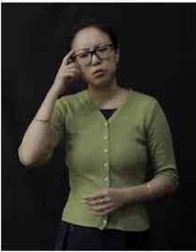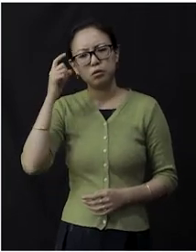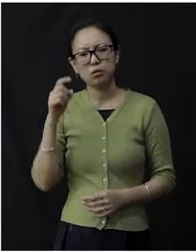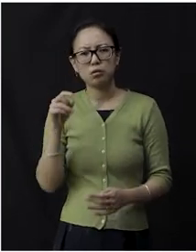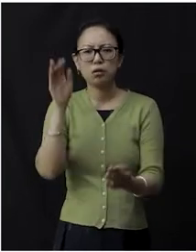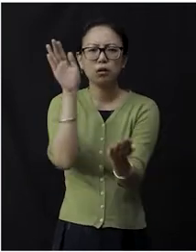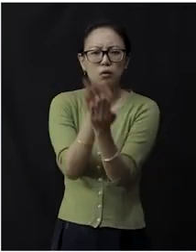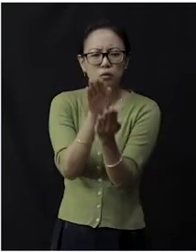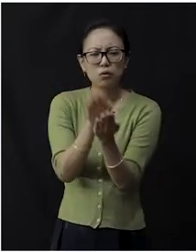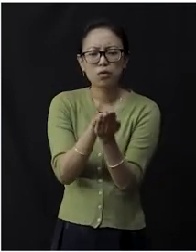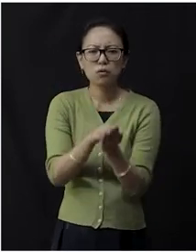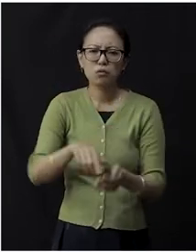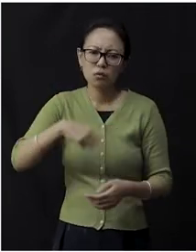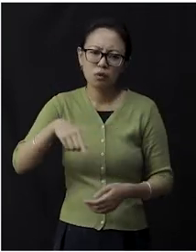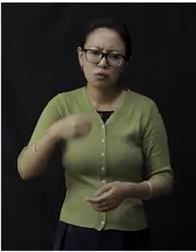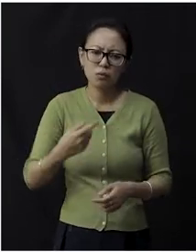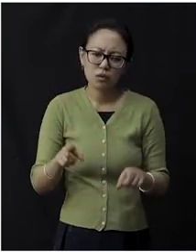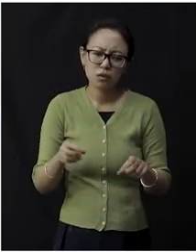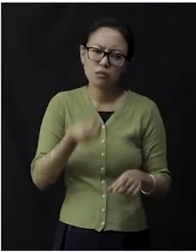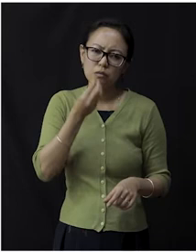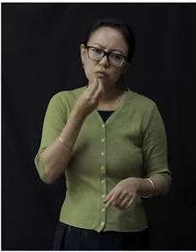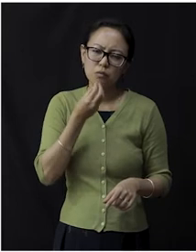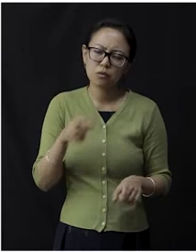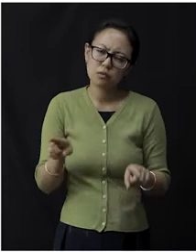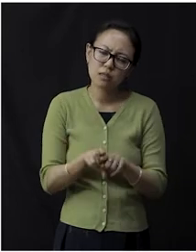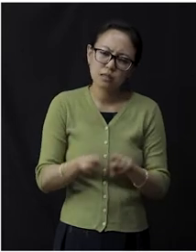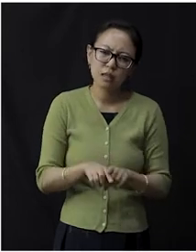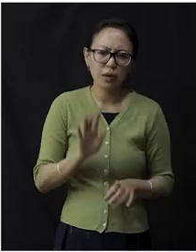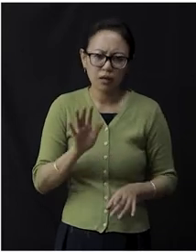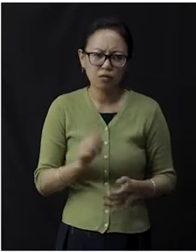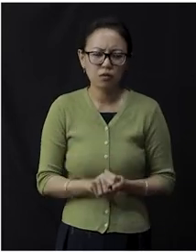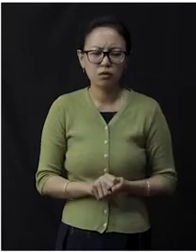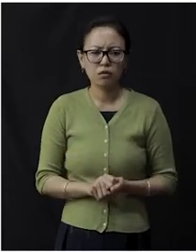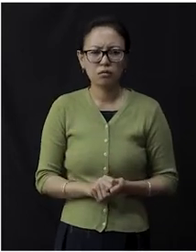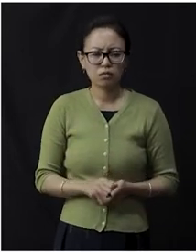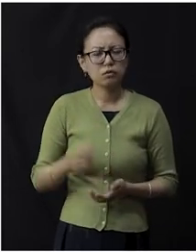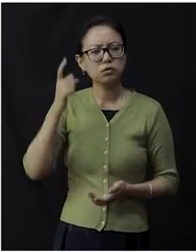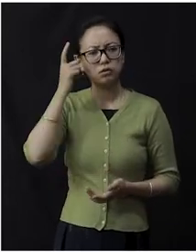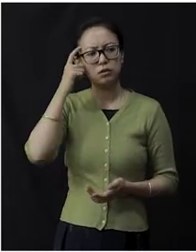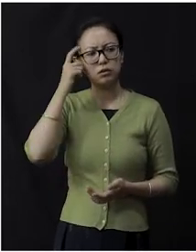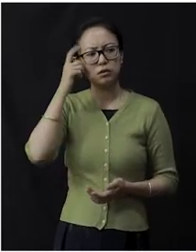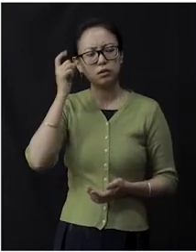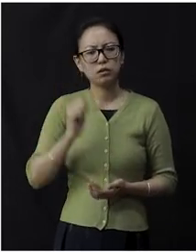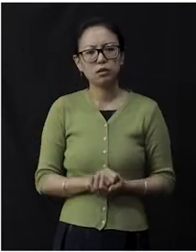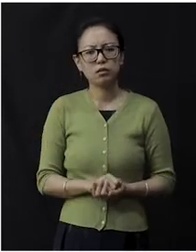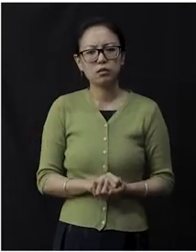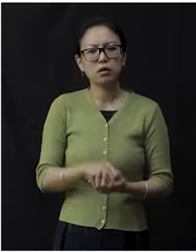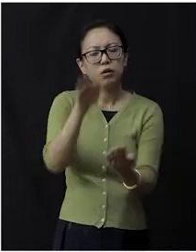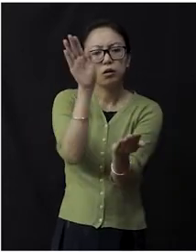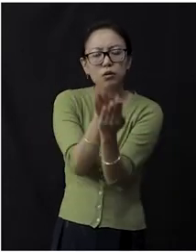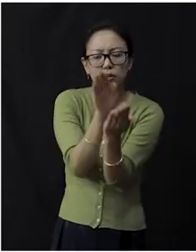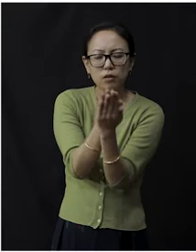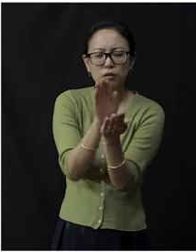something different? Now remember, children, crocodile is an animal which is there in the water. So he can't